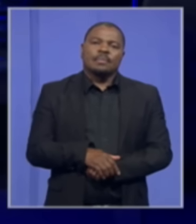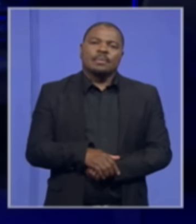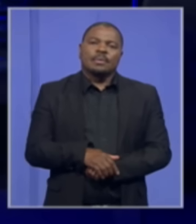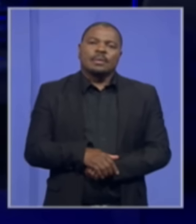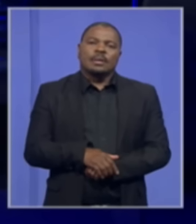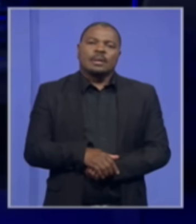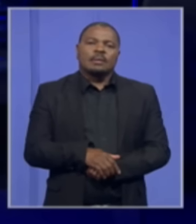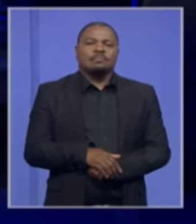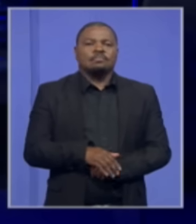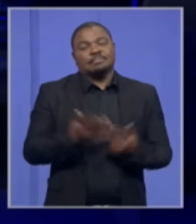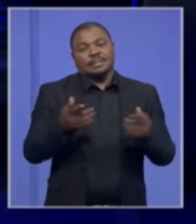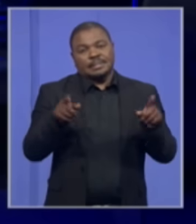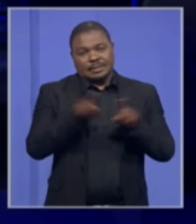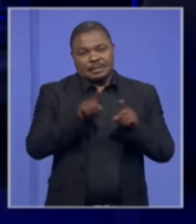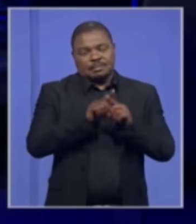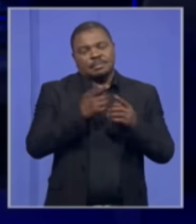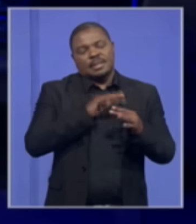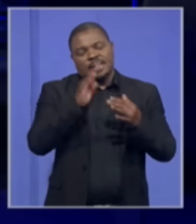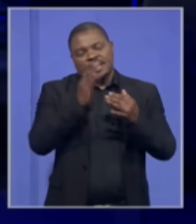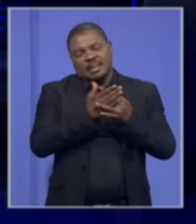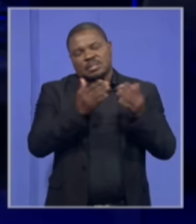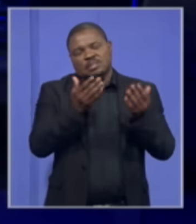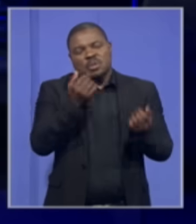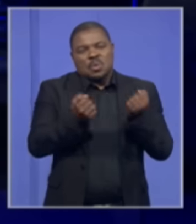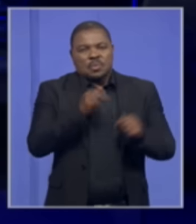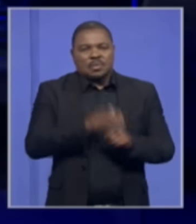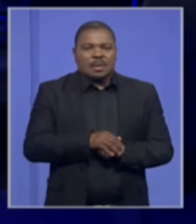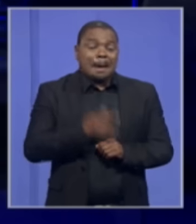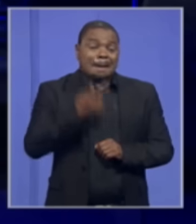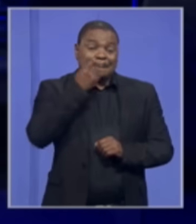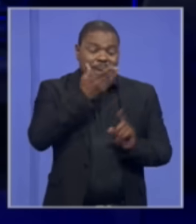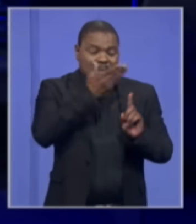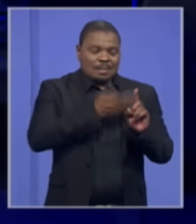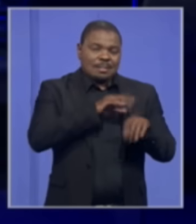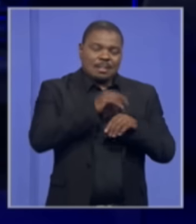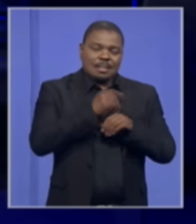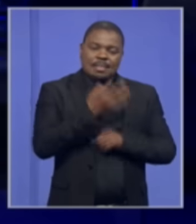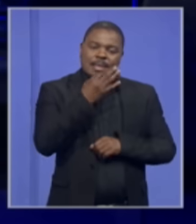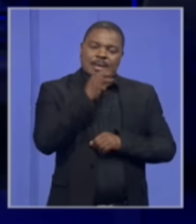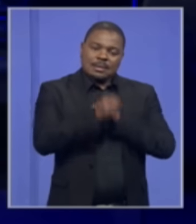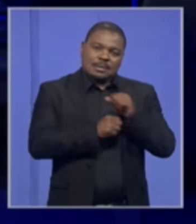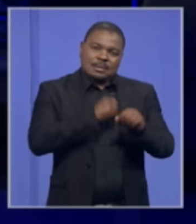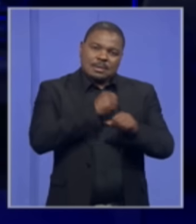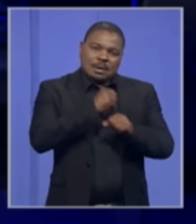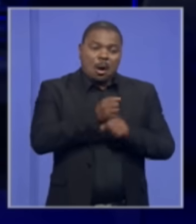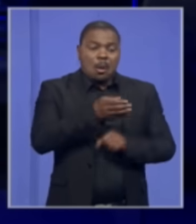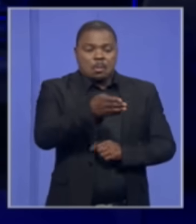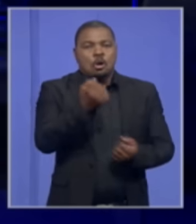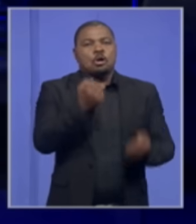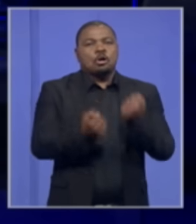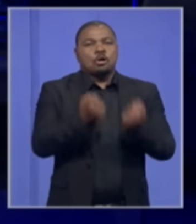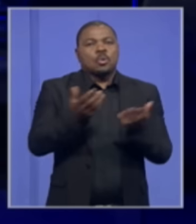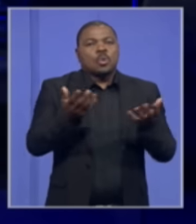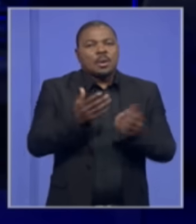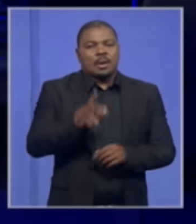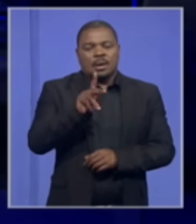Re ntse re le ditabeng tsa ditlolo tsa molao re fumana hore monna ya dilemo di 30 o hlahiletsa khutshwane le kgotleng la dinyewe la Mastrata wa